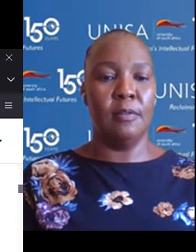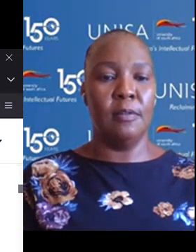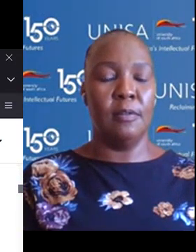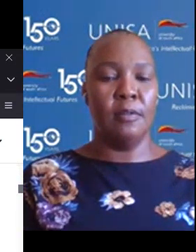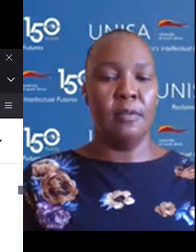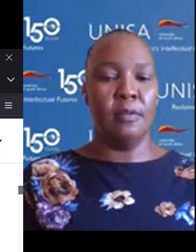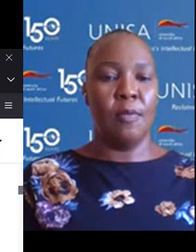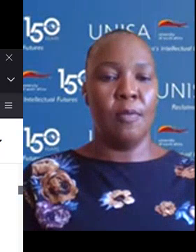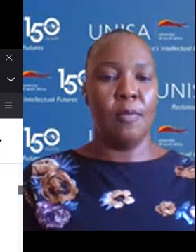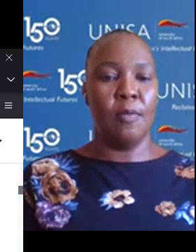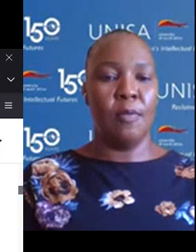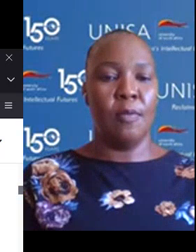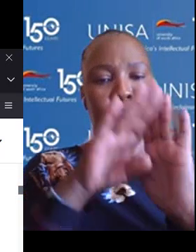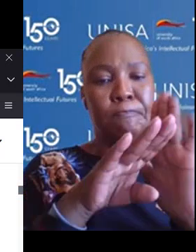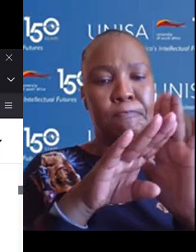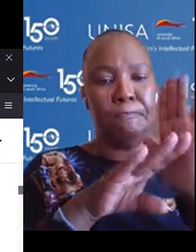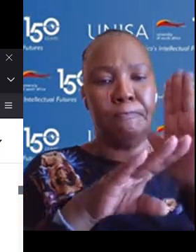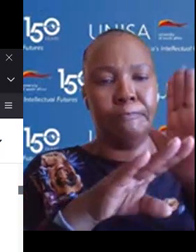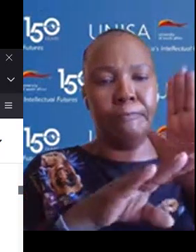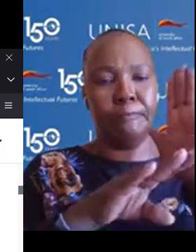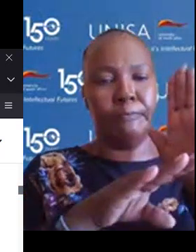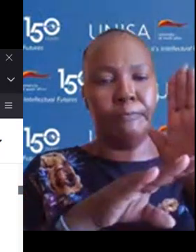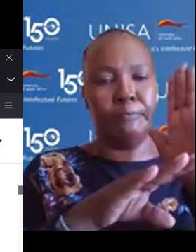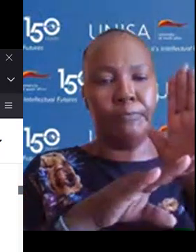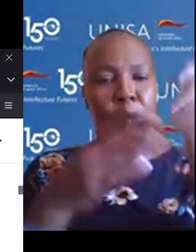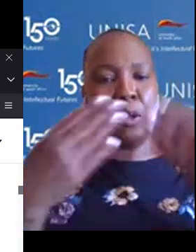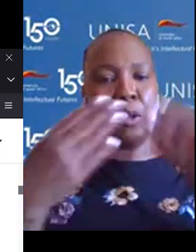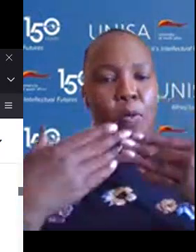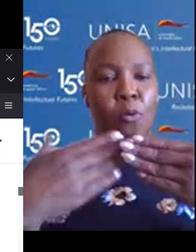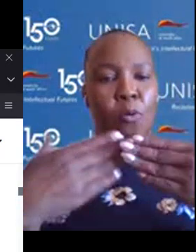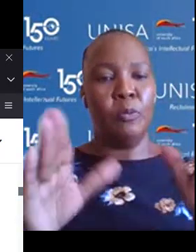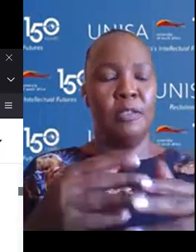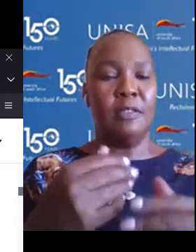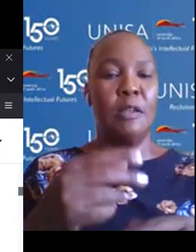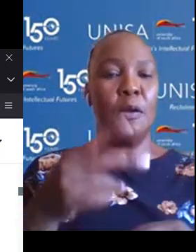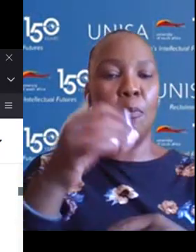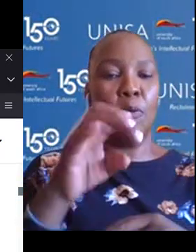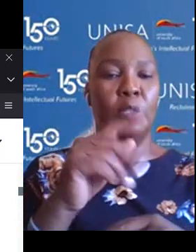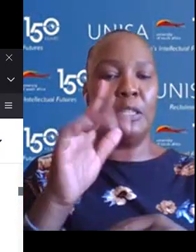So if we scroll down, so you should have opened the portal already.